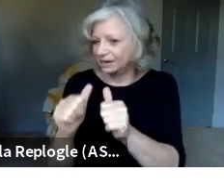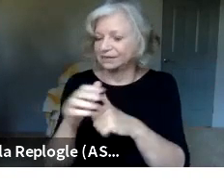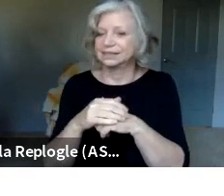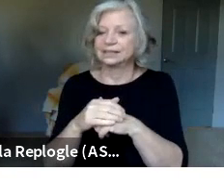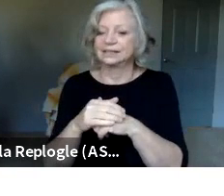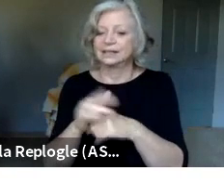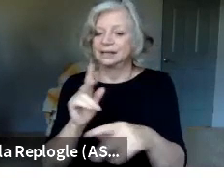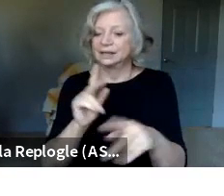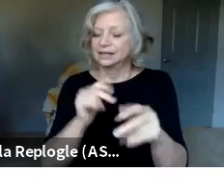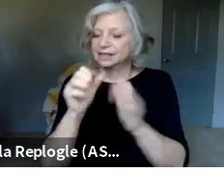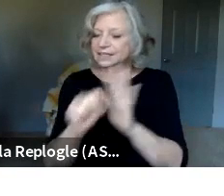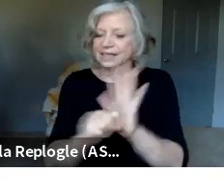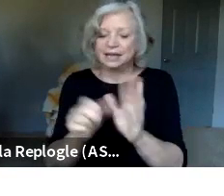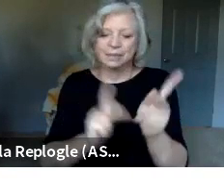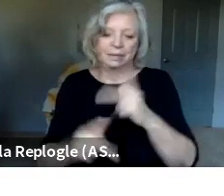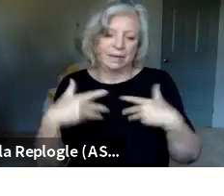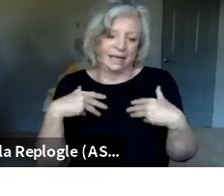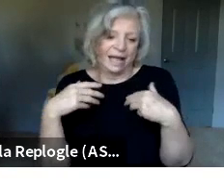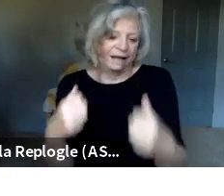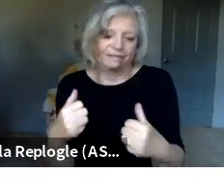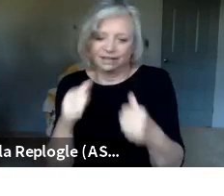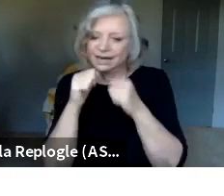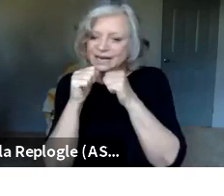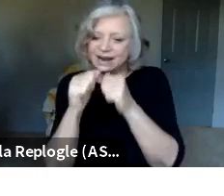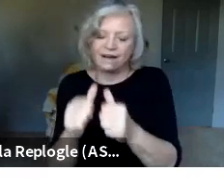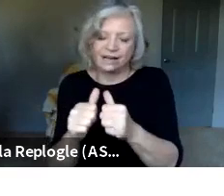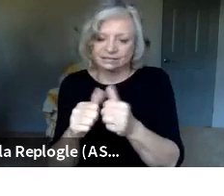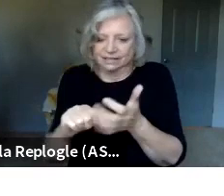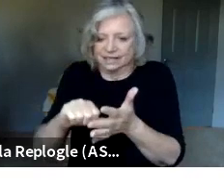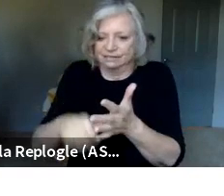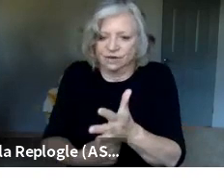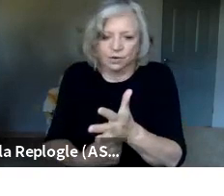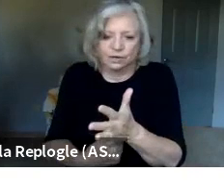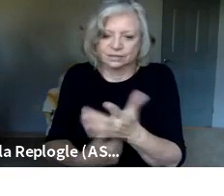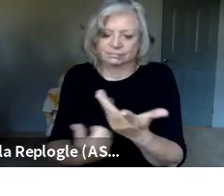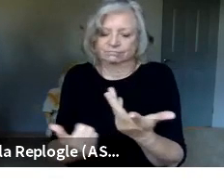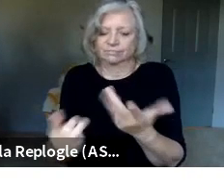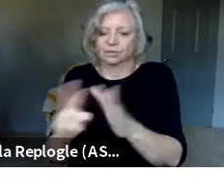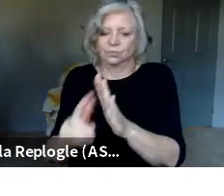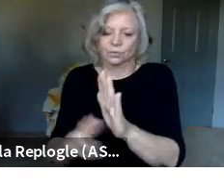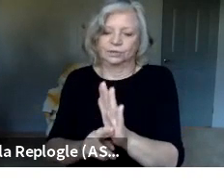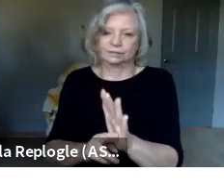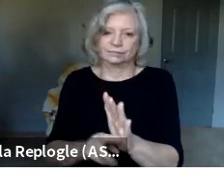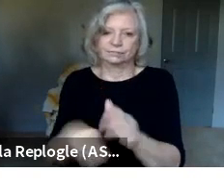health or the county or city public health is going to impose in those settings.